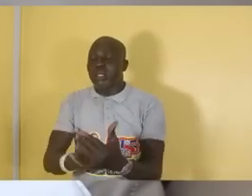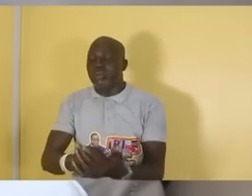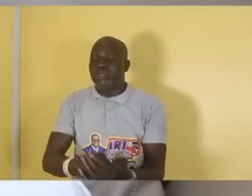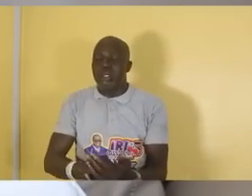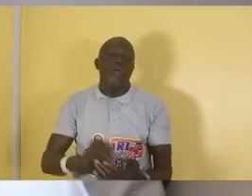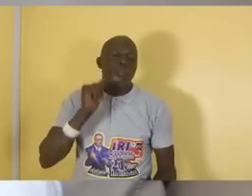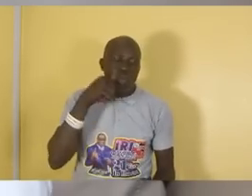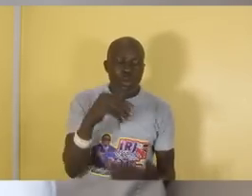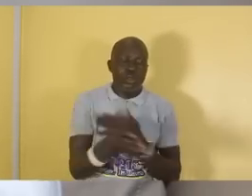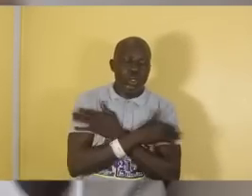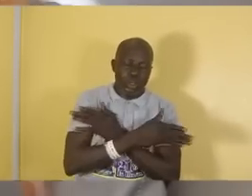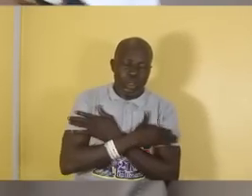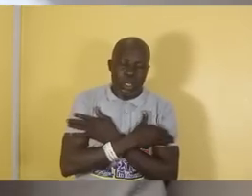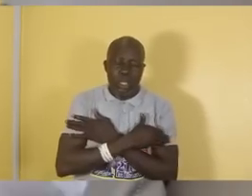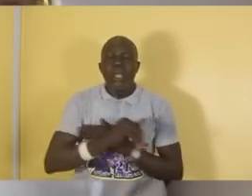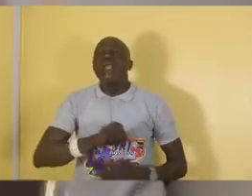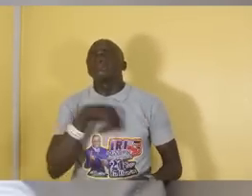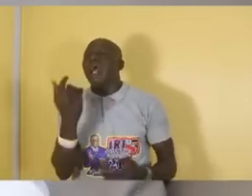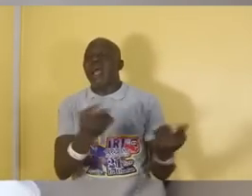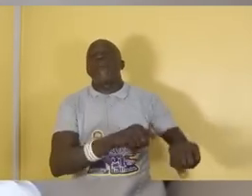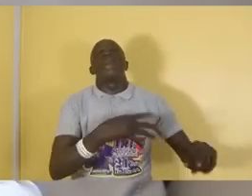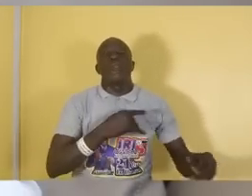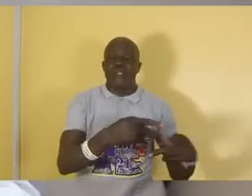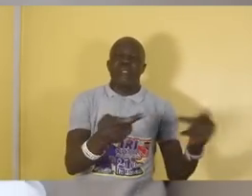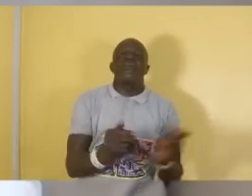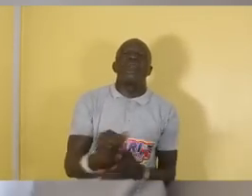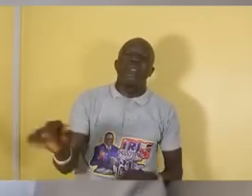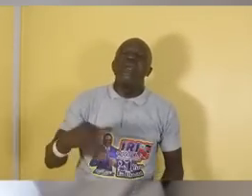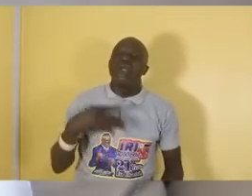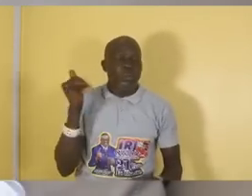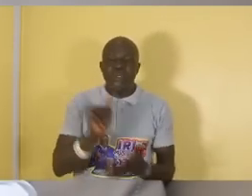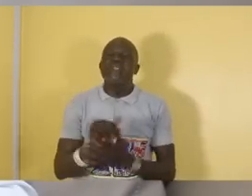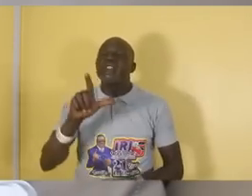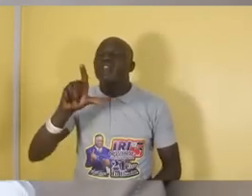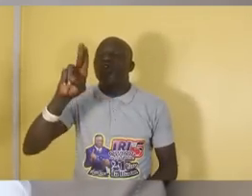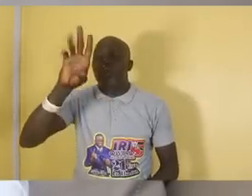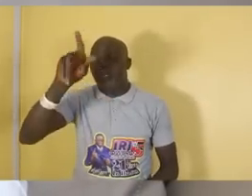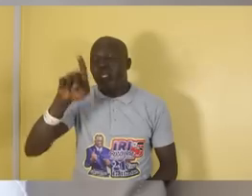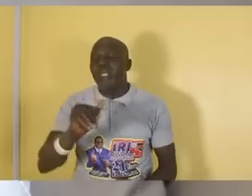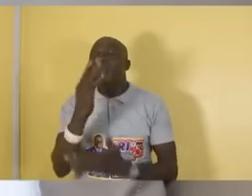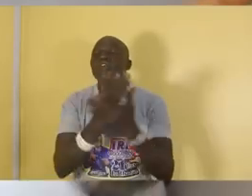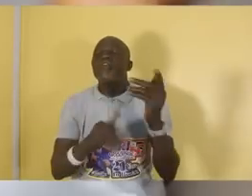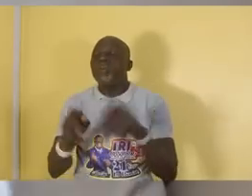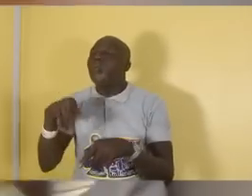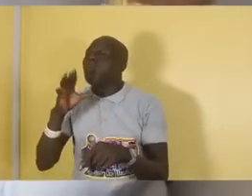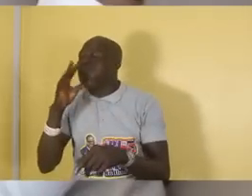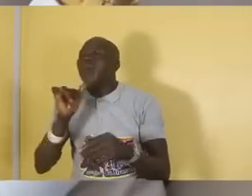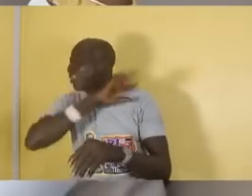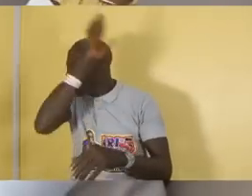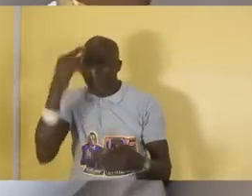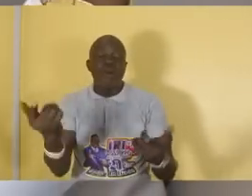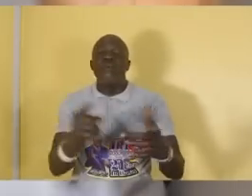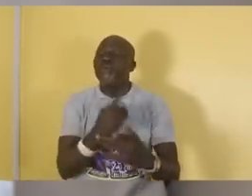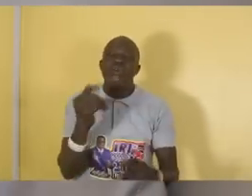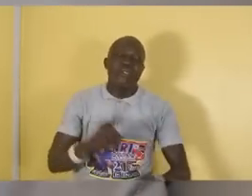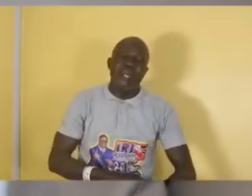each. Sunday or live? Tomorrow Sunday. God send them. We take prayers also. Yes, it's not going to be. Mama cannot walk. The woman said she has